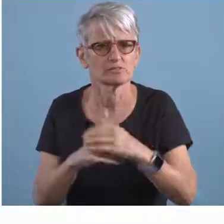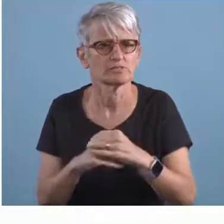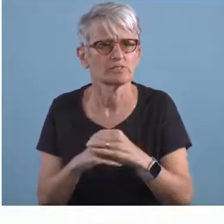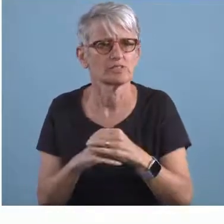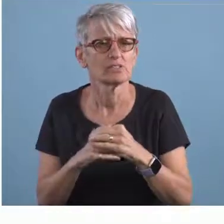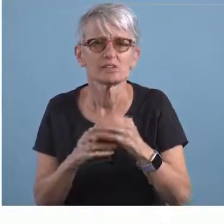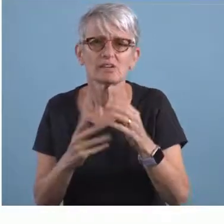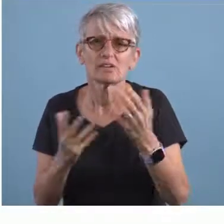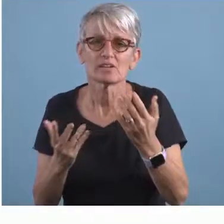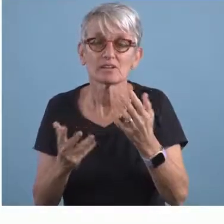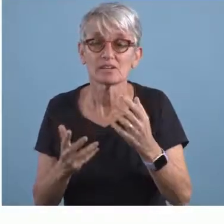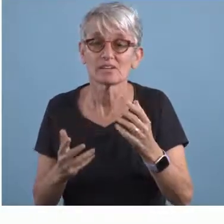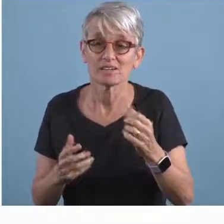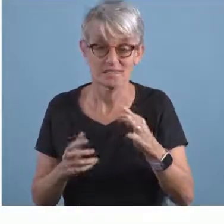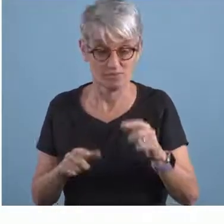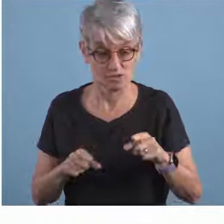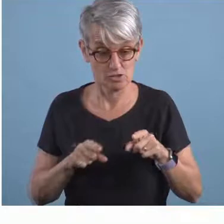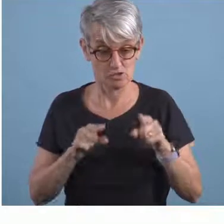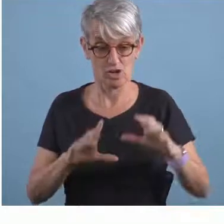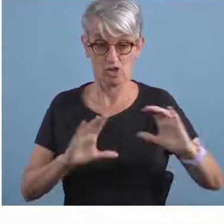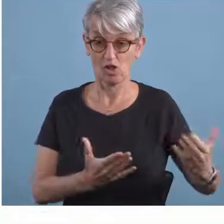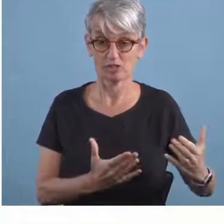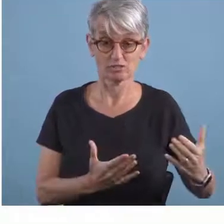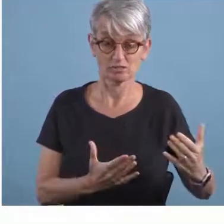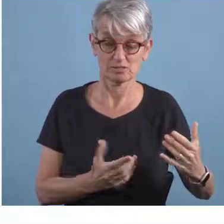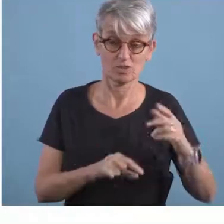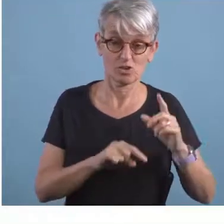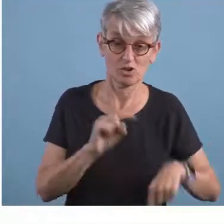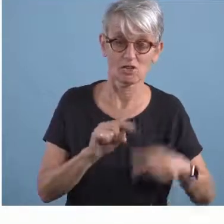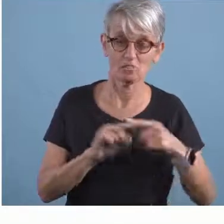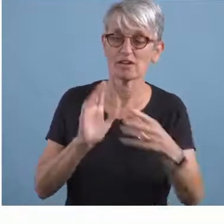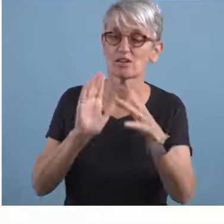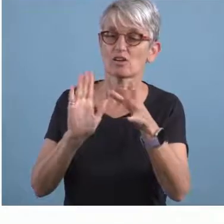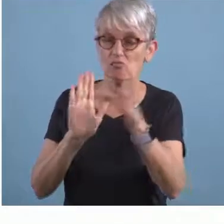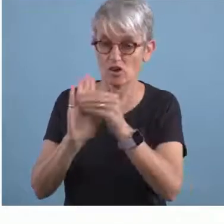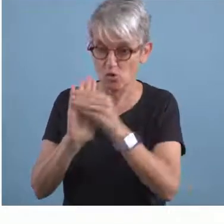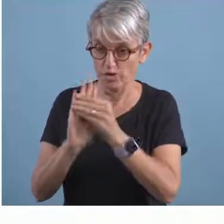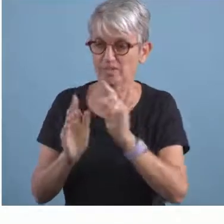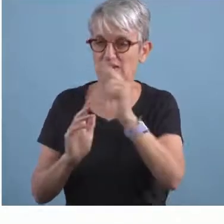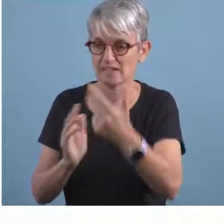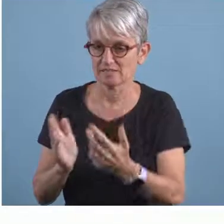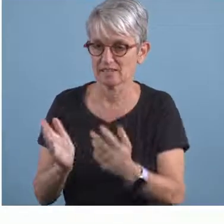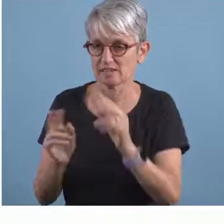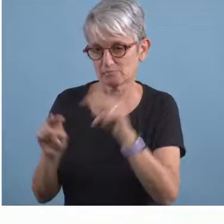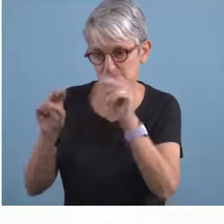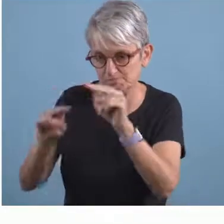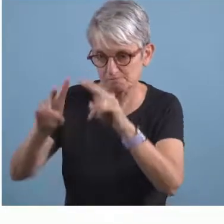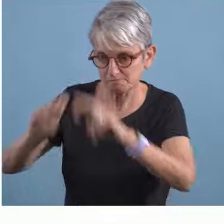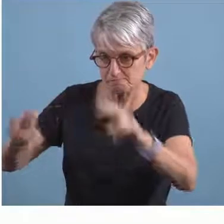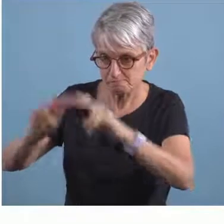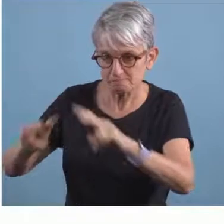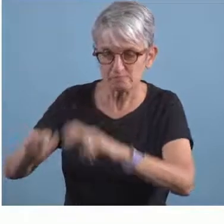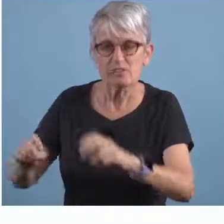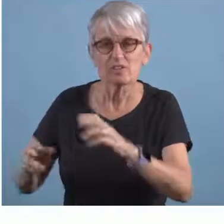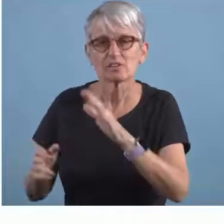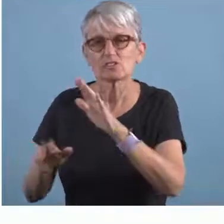that might be hard to do in session, but you can use that recording to monitor kids' progress